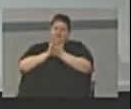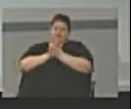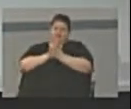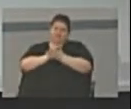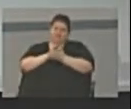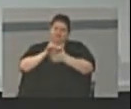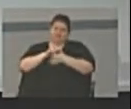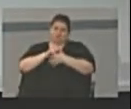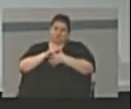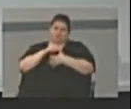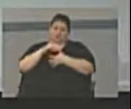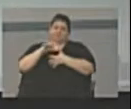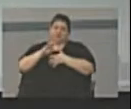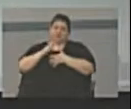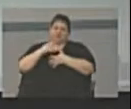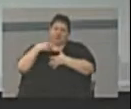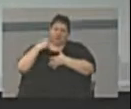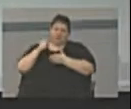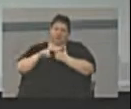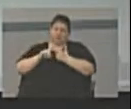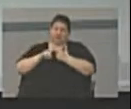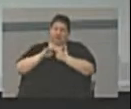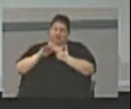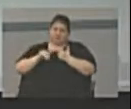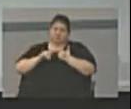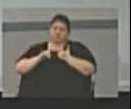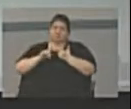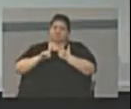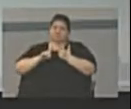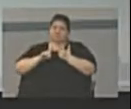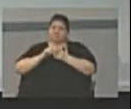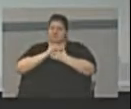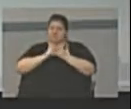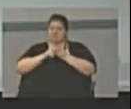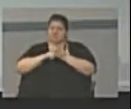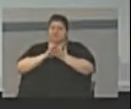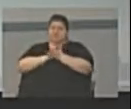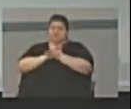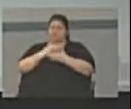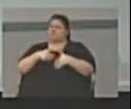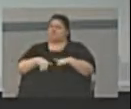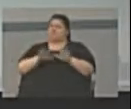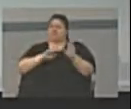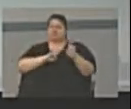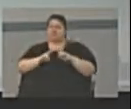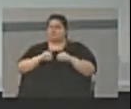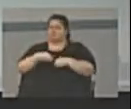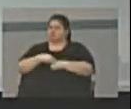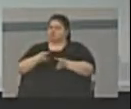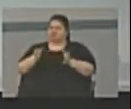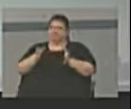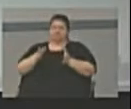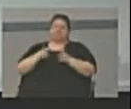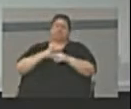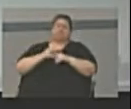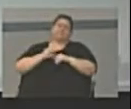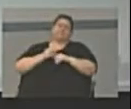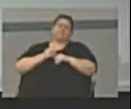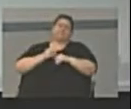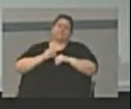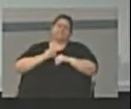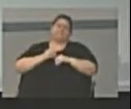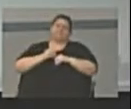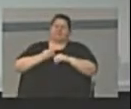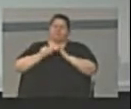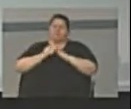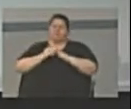health, housing, where and how we grow. Some of these papers have been completed, and we've briefed the planning board on those. And again, those